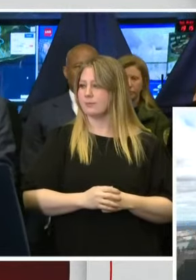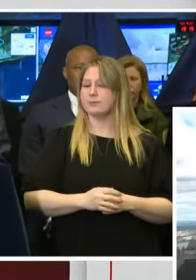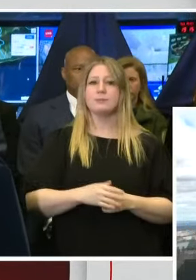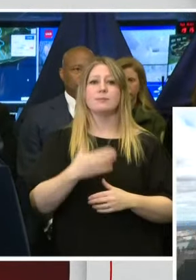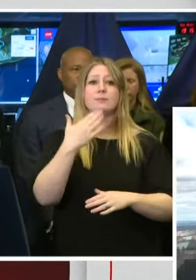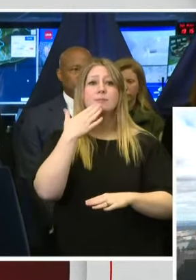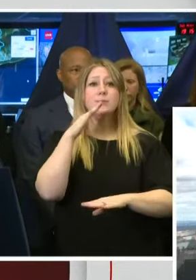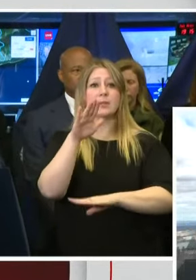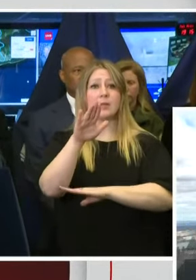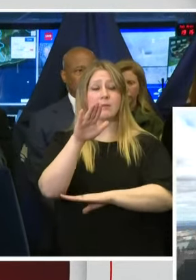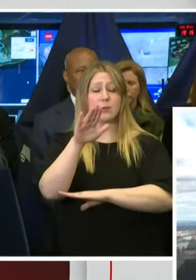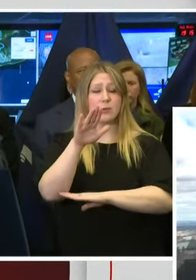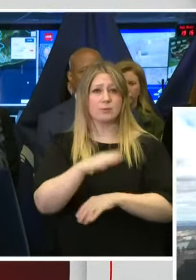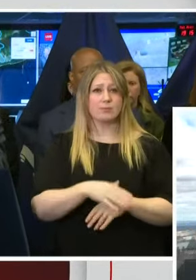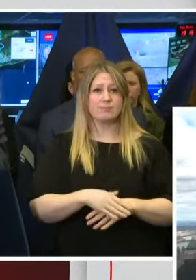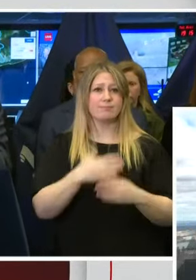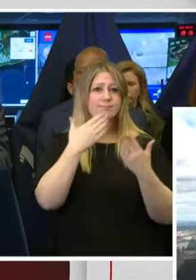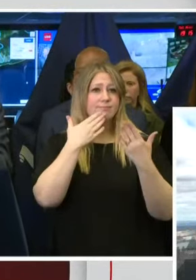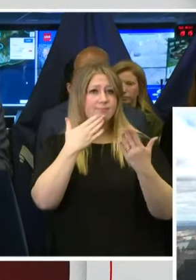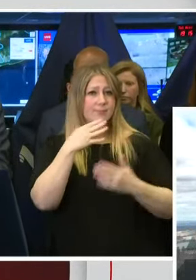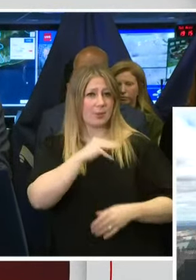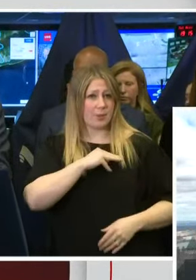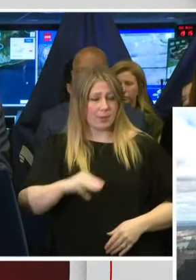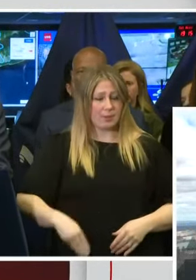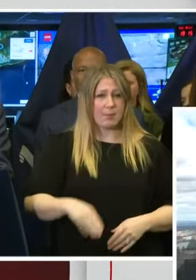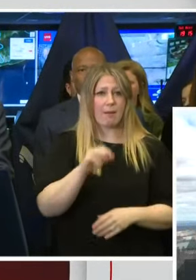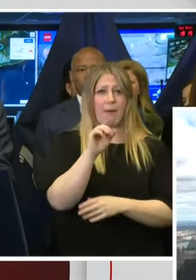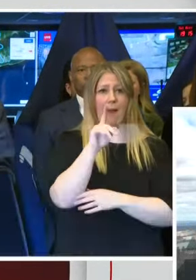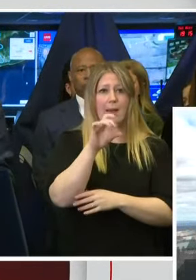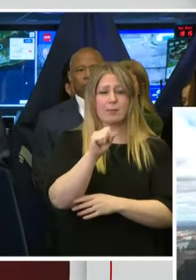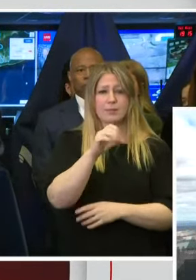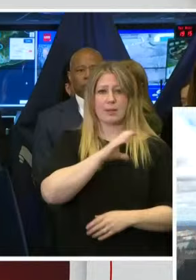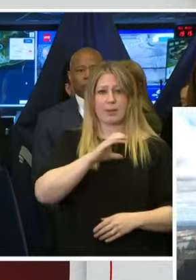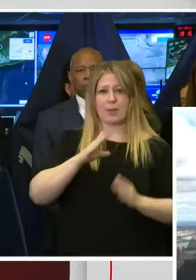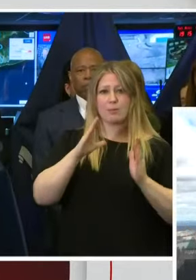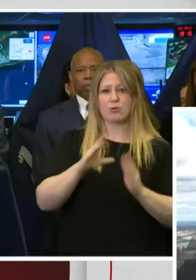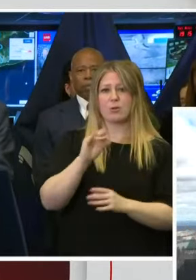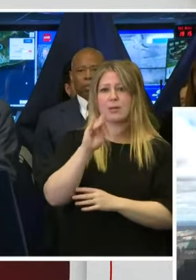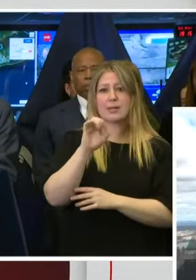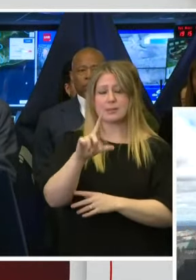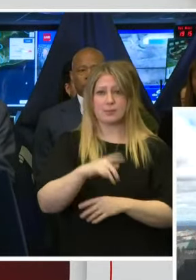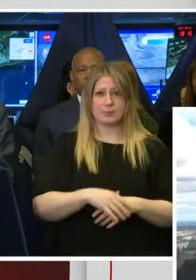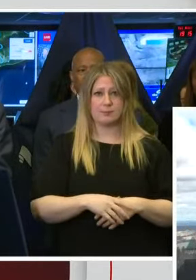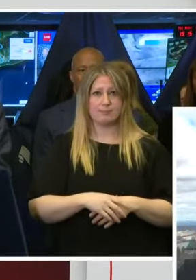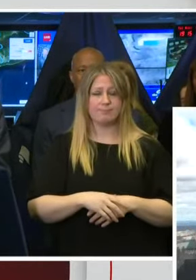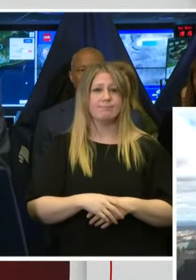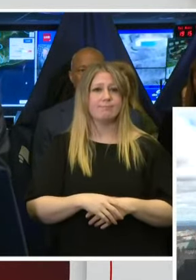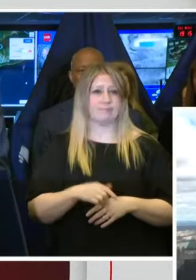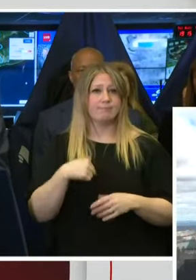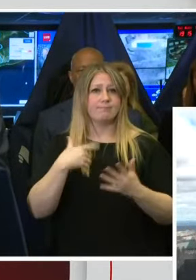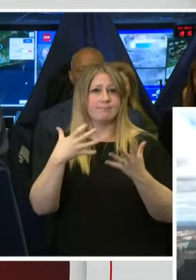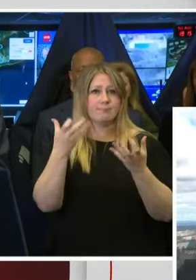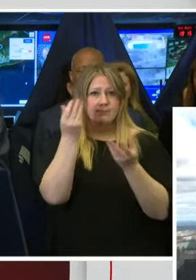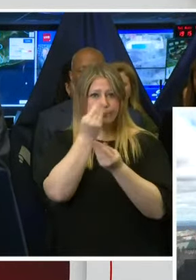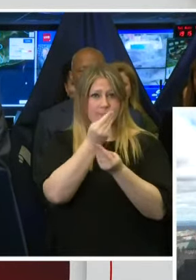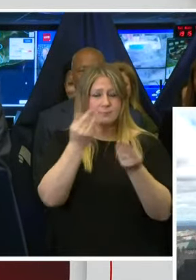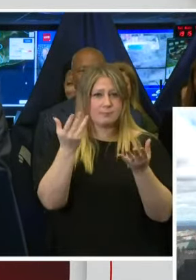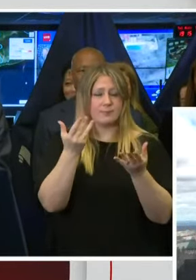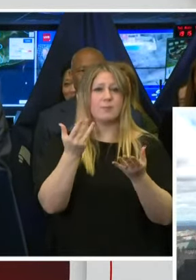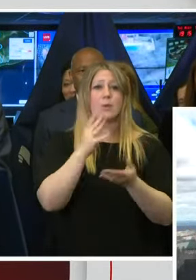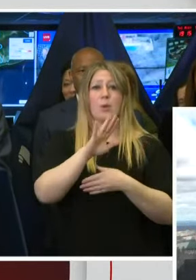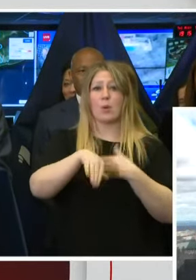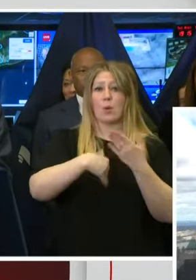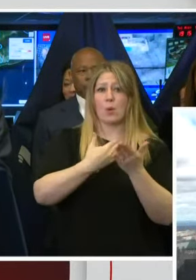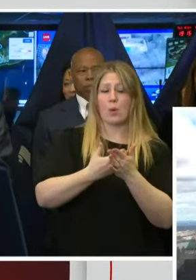Good afternoon. Thank you, Mayor Adams and Commissioner Iskell. I want to reassure New Yorkers that the service on the transit system, all aspects